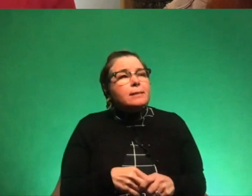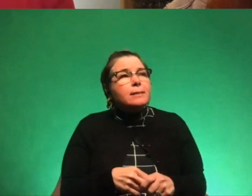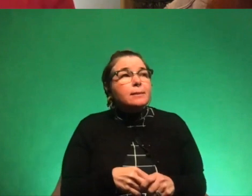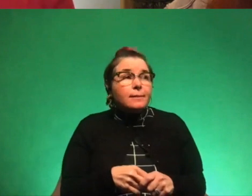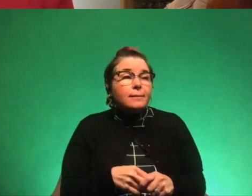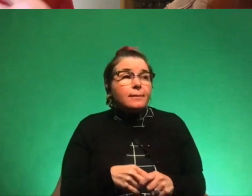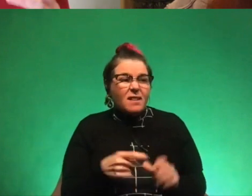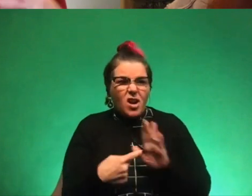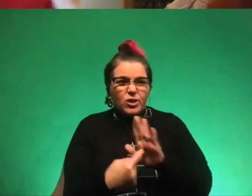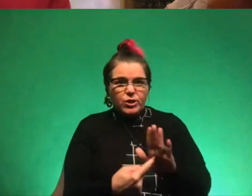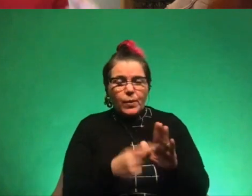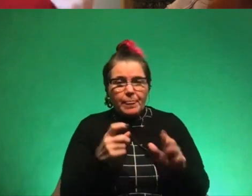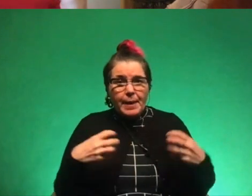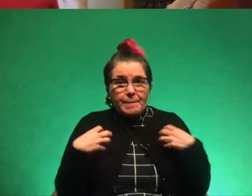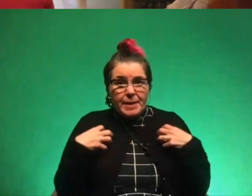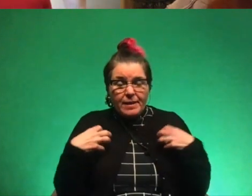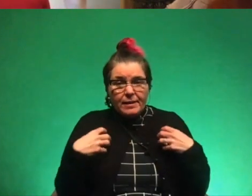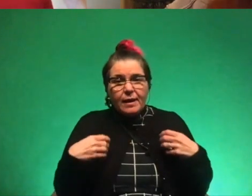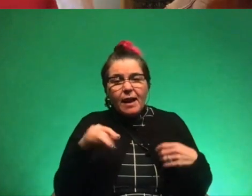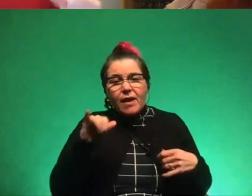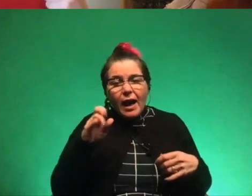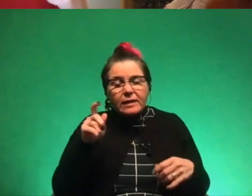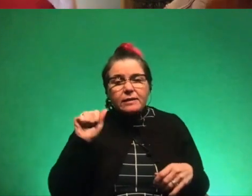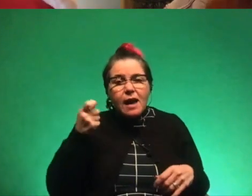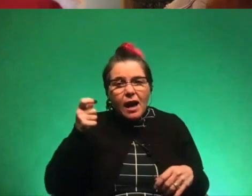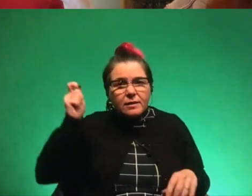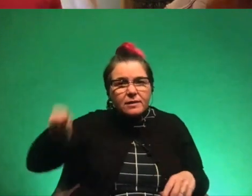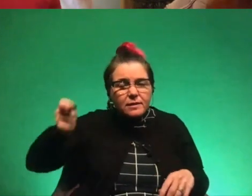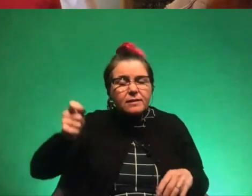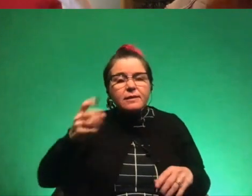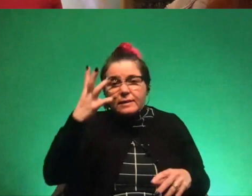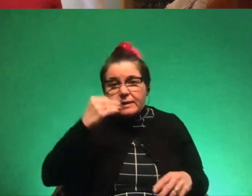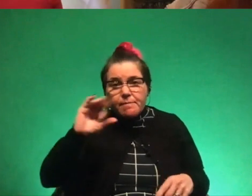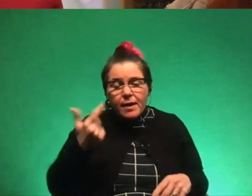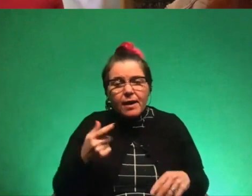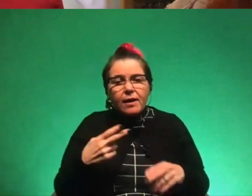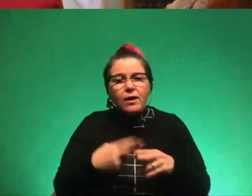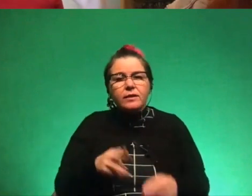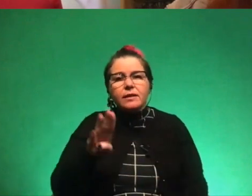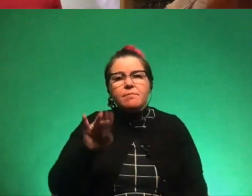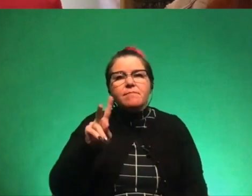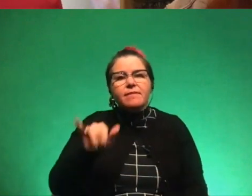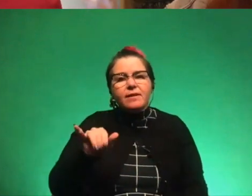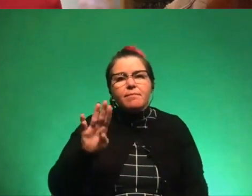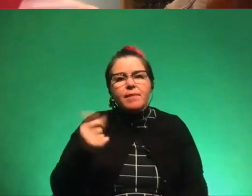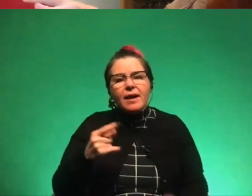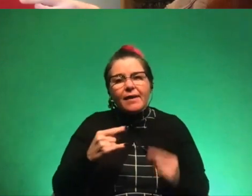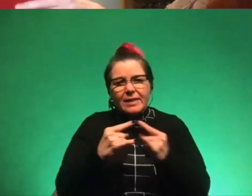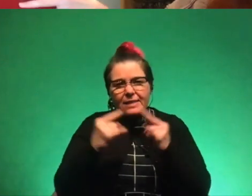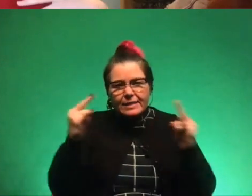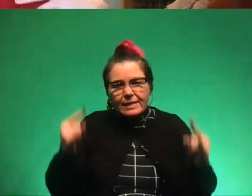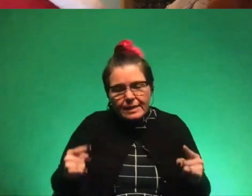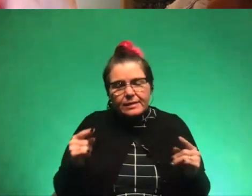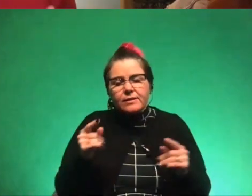Like I showed that pack, you know, we've got an ice axe and, you know, a sleeping bag and kind of, it's called a bivy bag. It's basically like a tent flyer to keep us